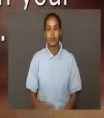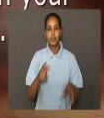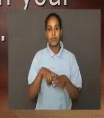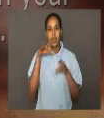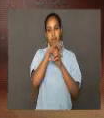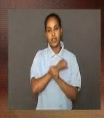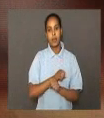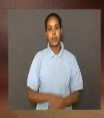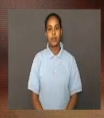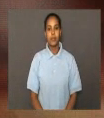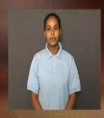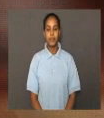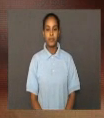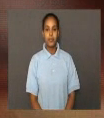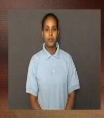Time's up!